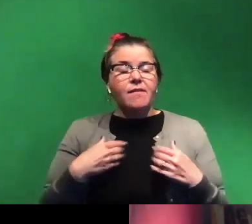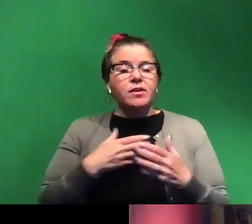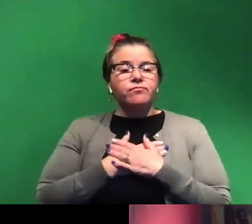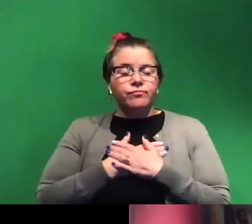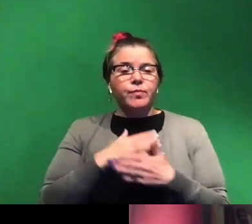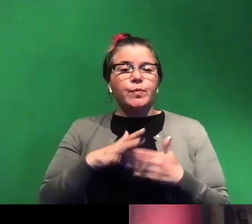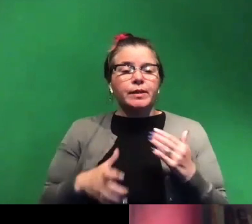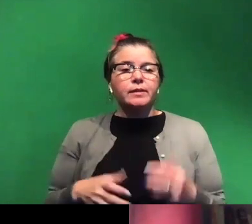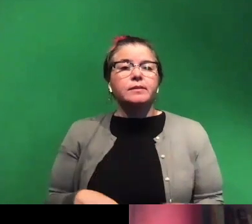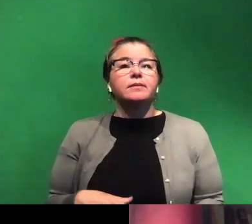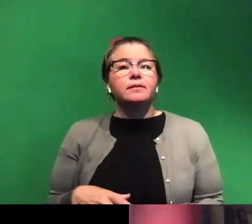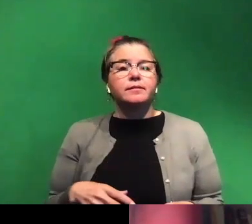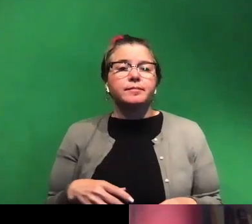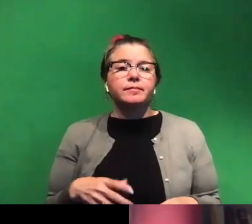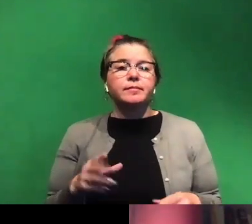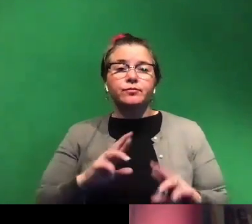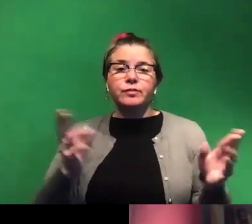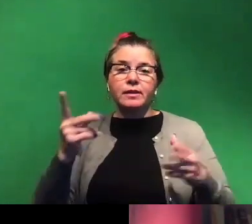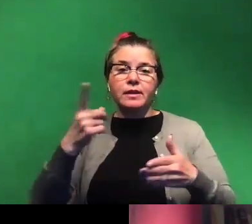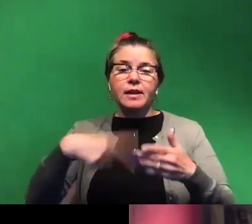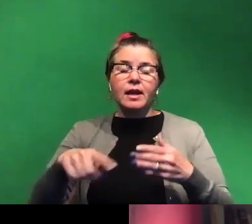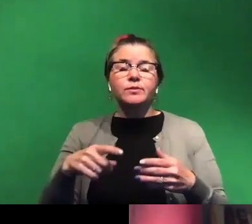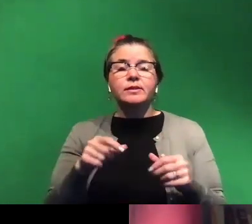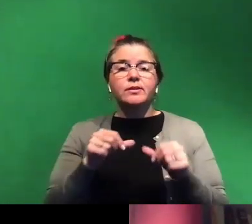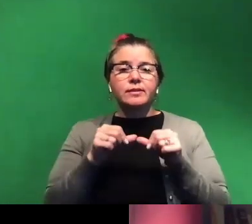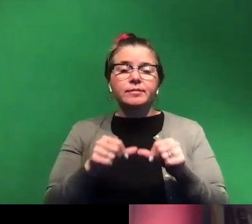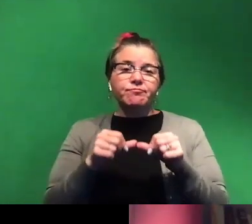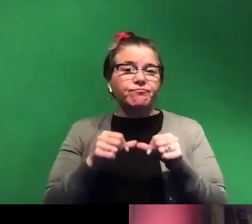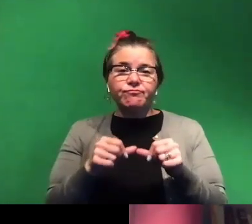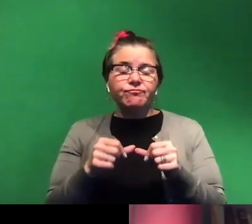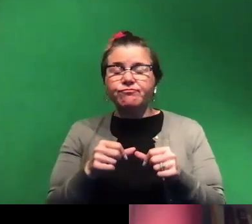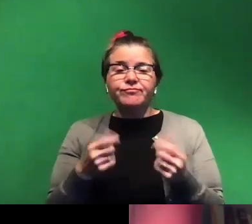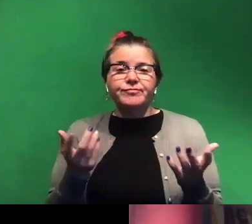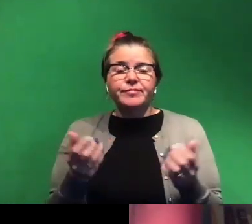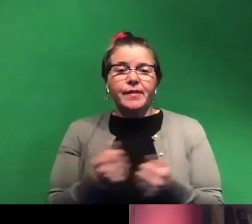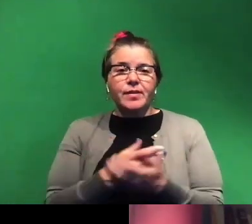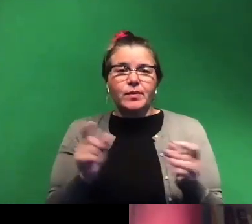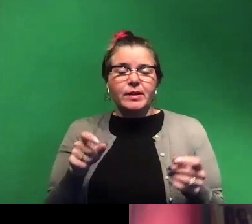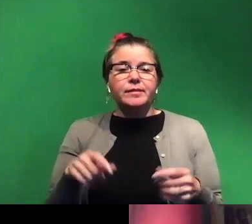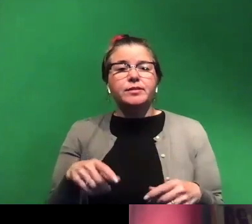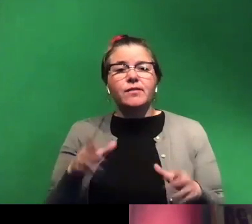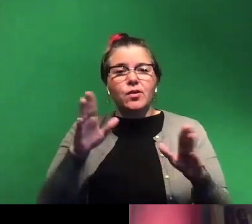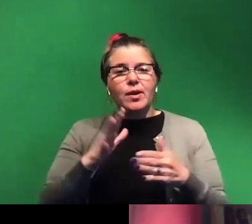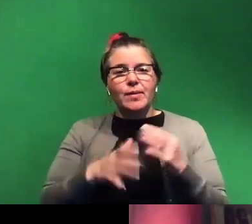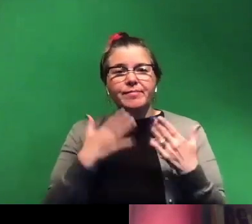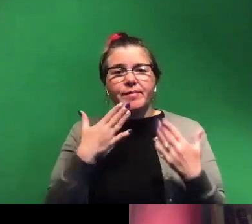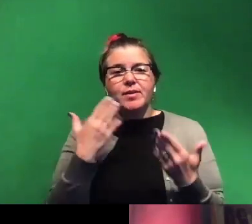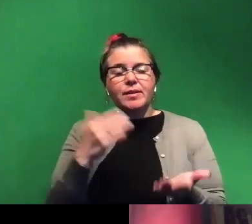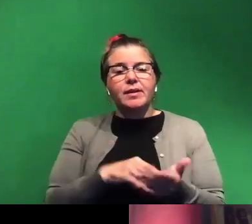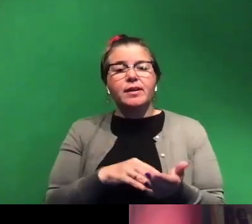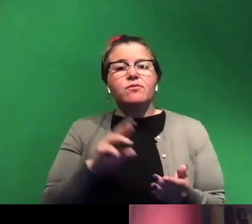weekend and are ready next week to keep tackling everything we need to. So have a great weekend. Thank you again,